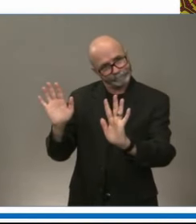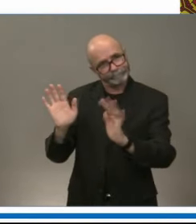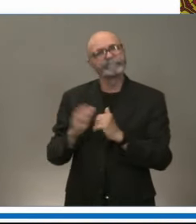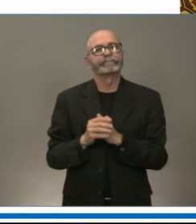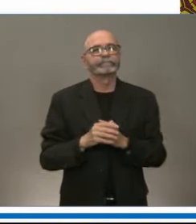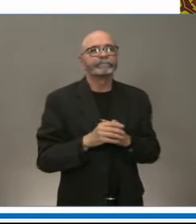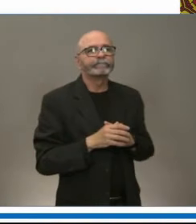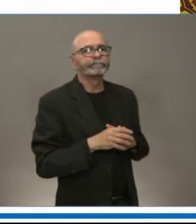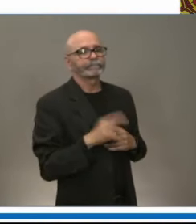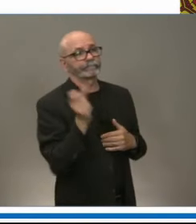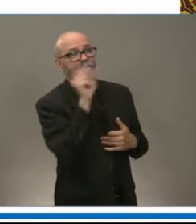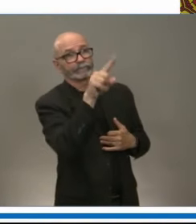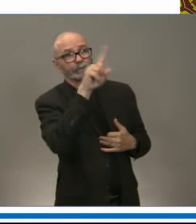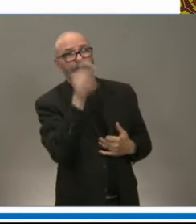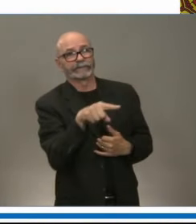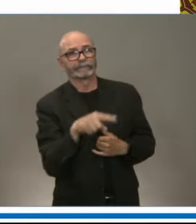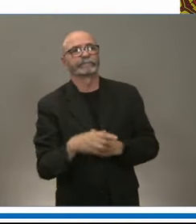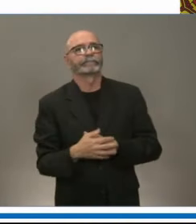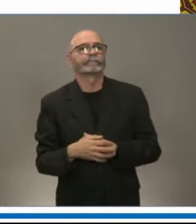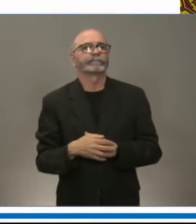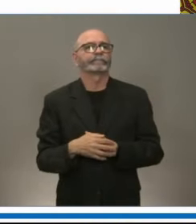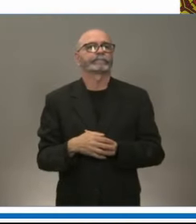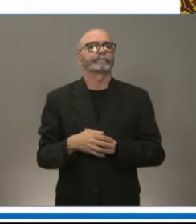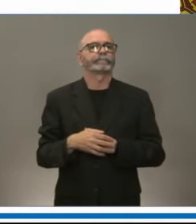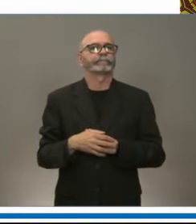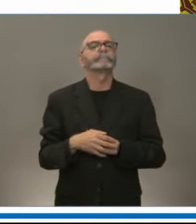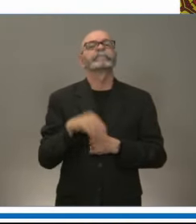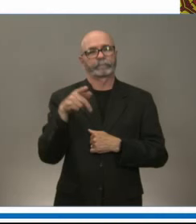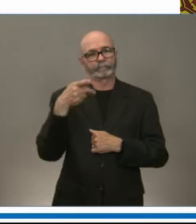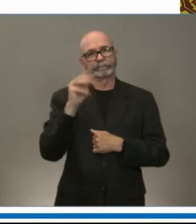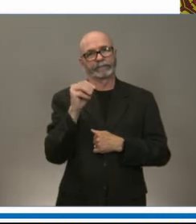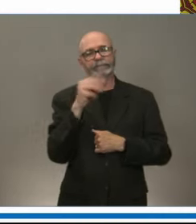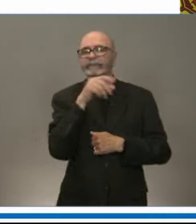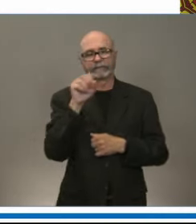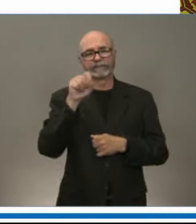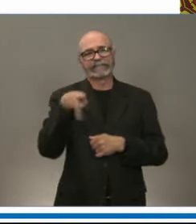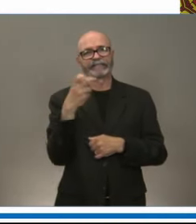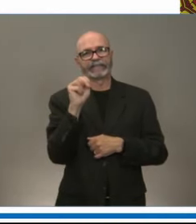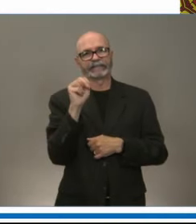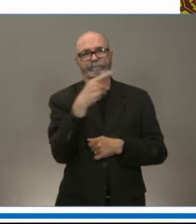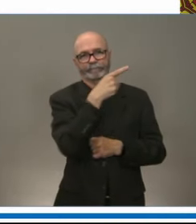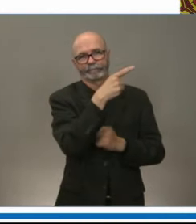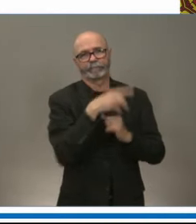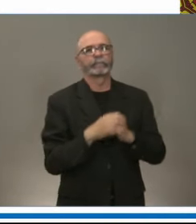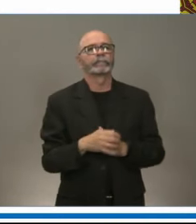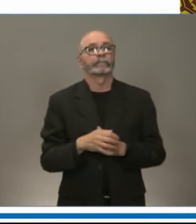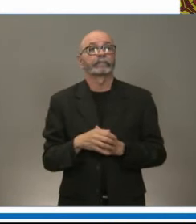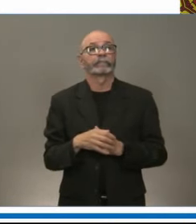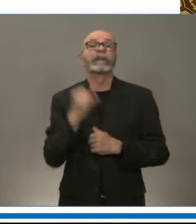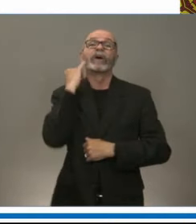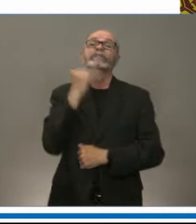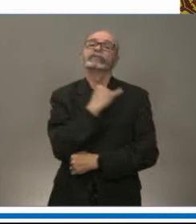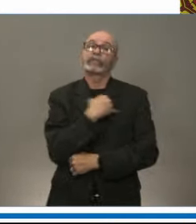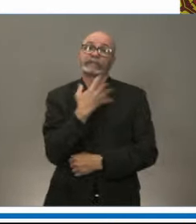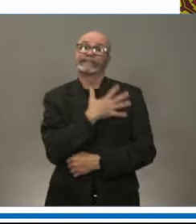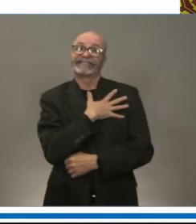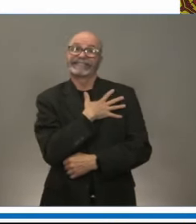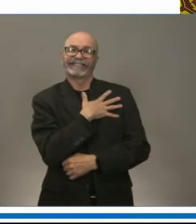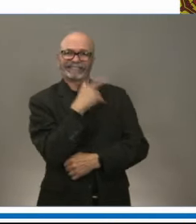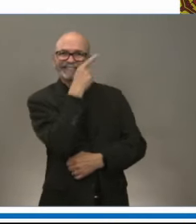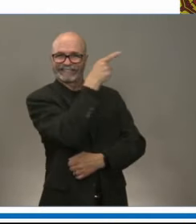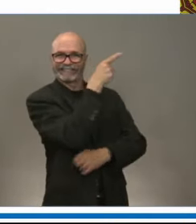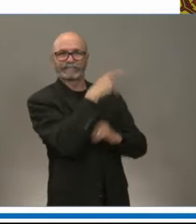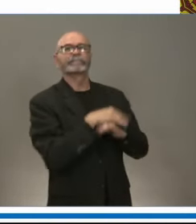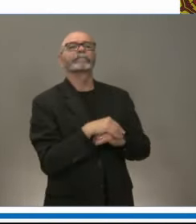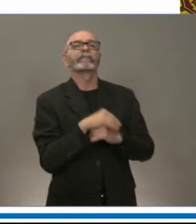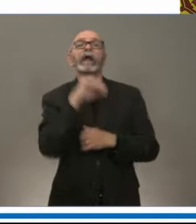I do. This is for Premier McNeil. In his update earlier today, the Prime Minister talked about provinces either doing or offering